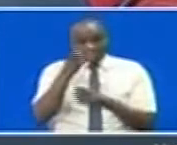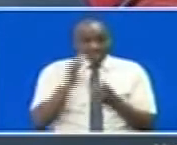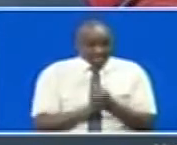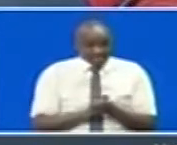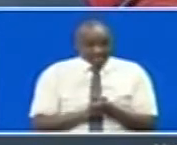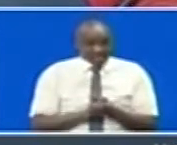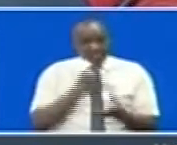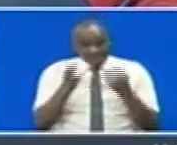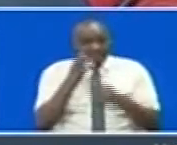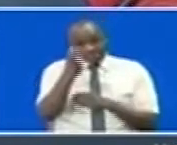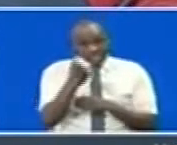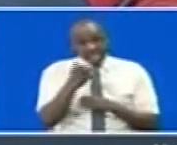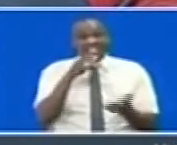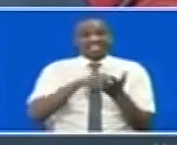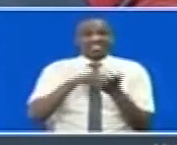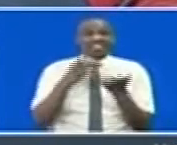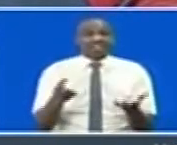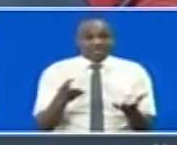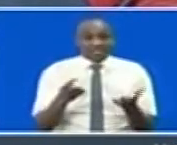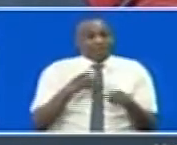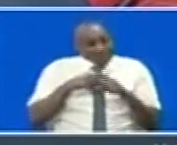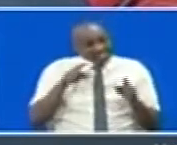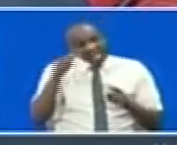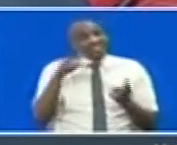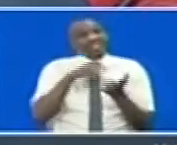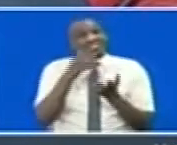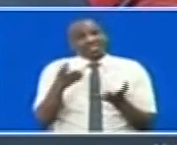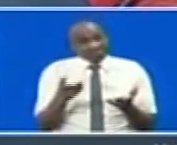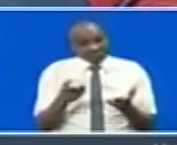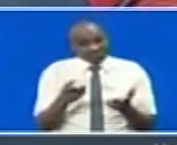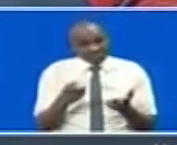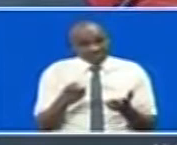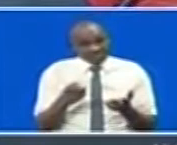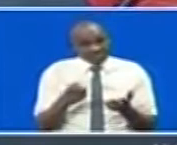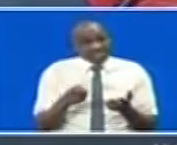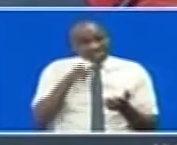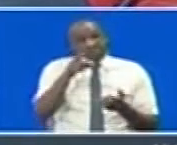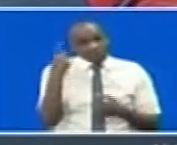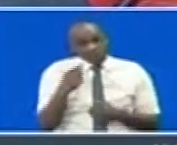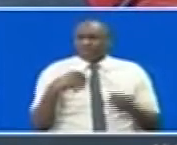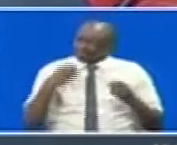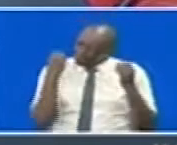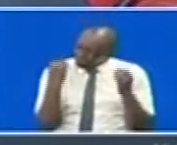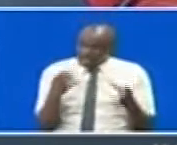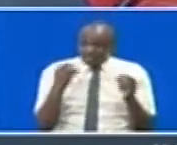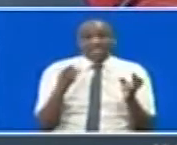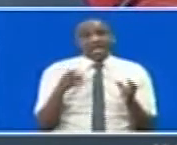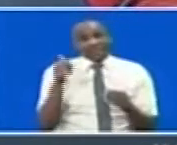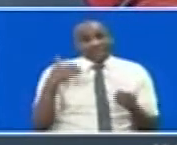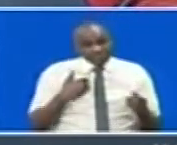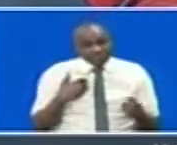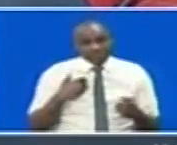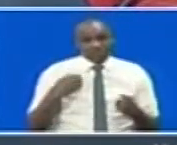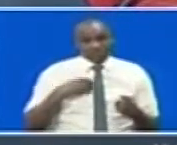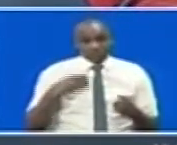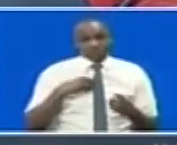statements. And by the way, those cases that we have highlighted a few minutes ago aren't the only ones. There's a number, including that of